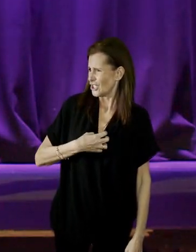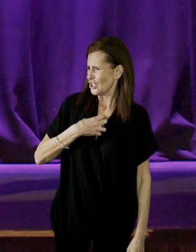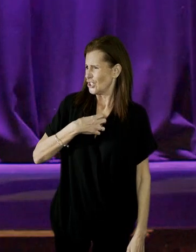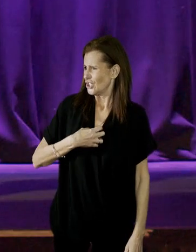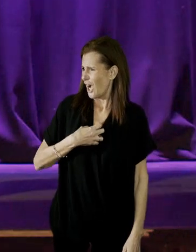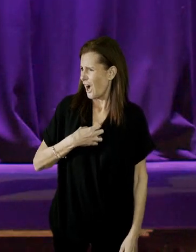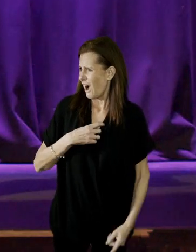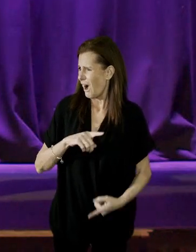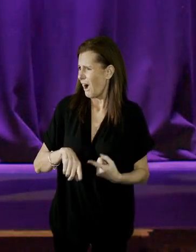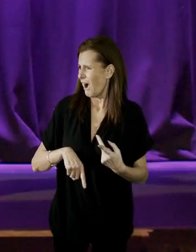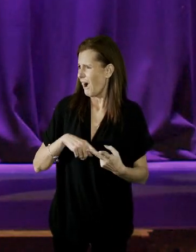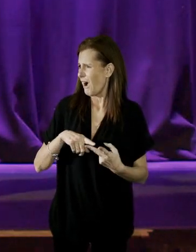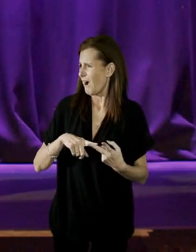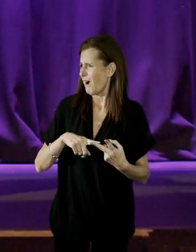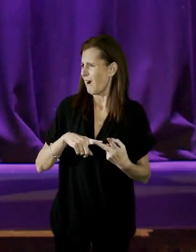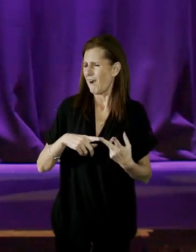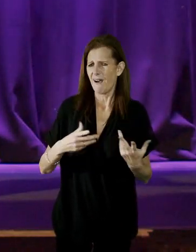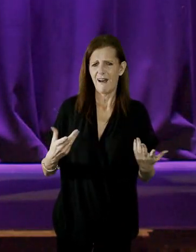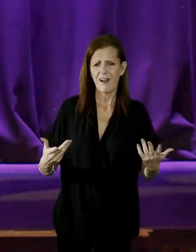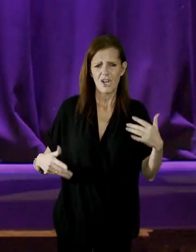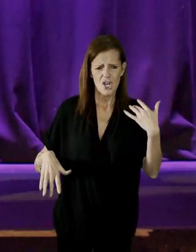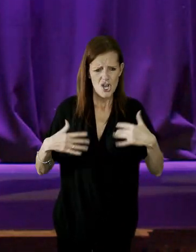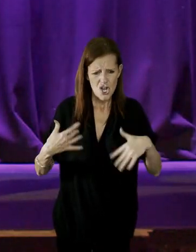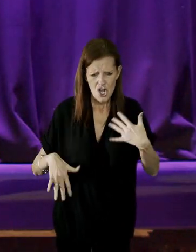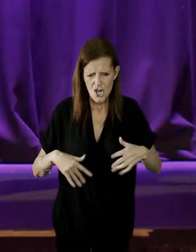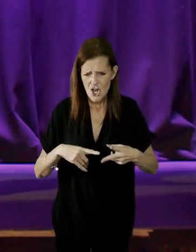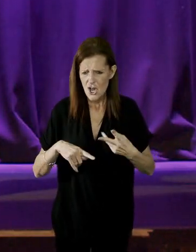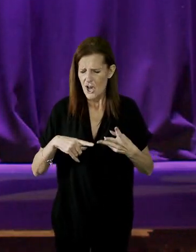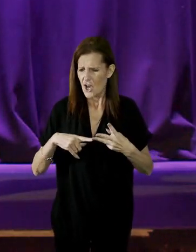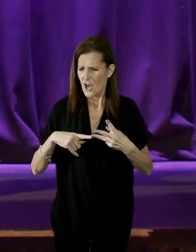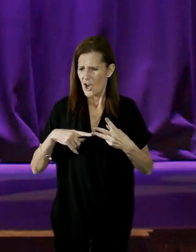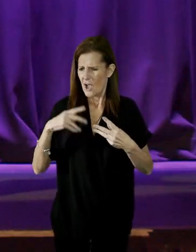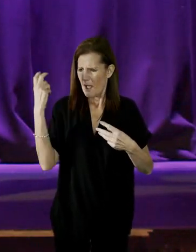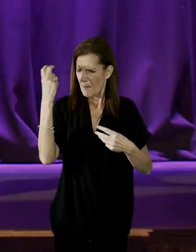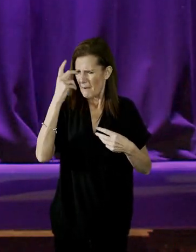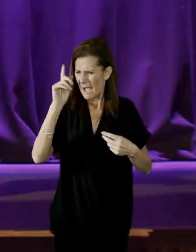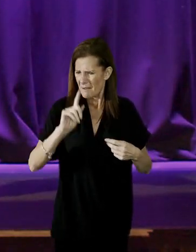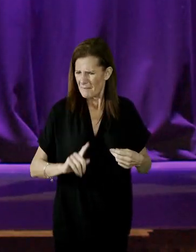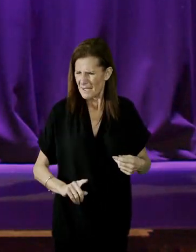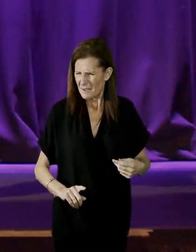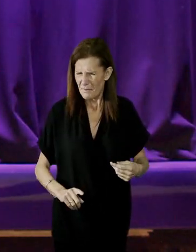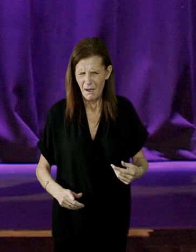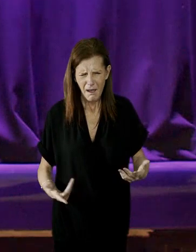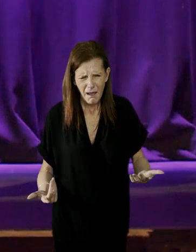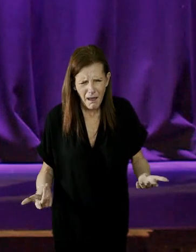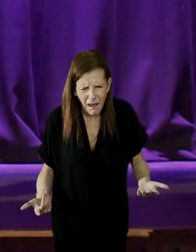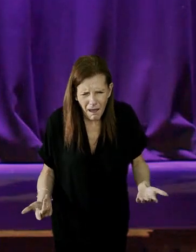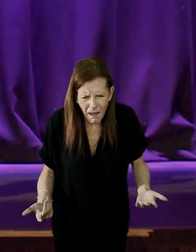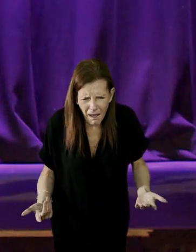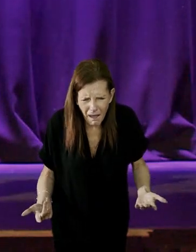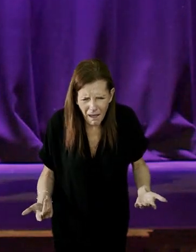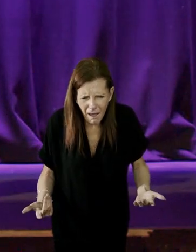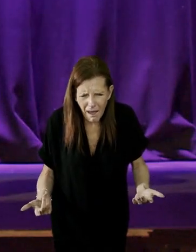myself, for all of the visually impaired people of the world. That's how I should have